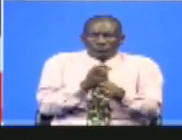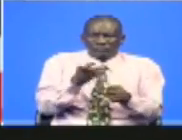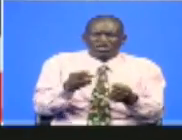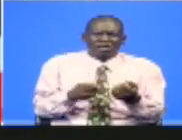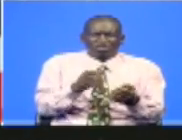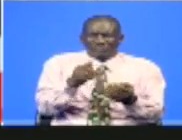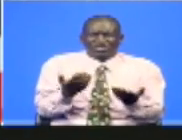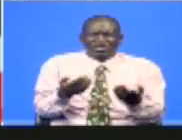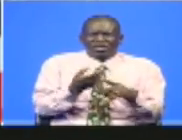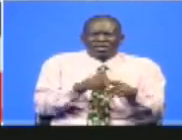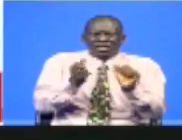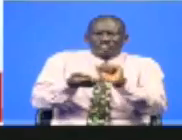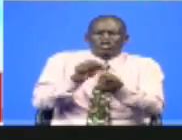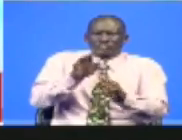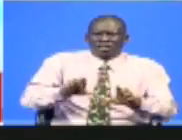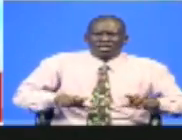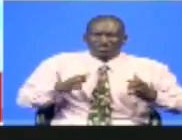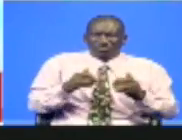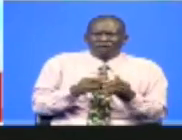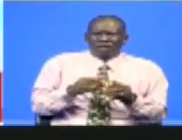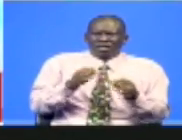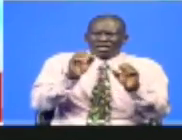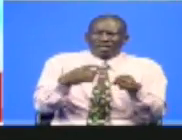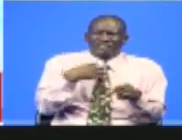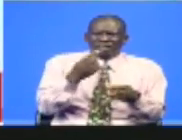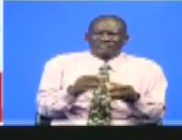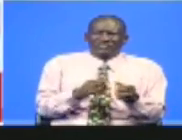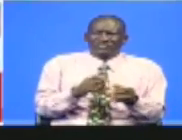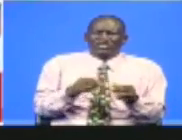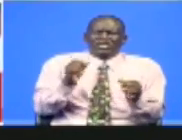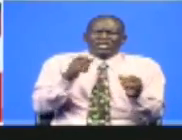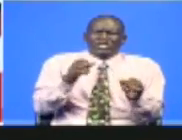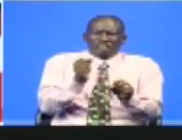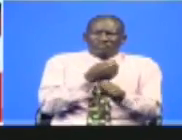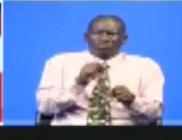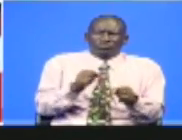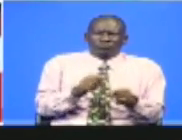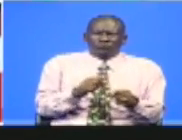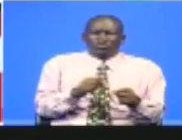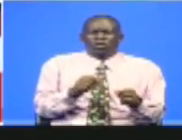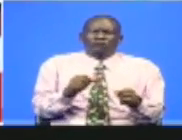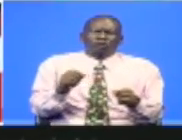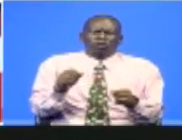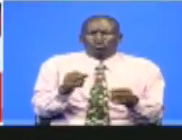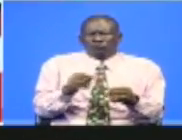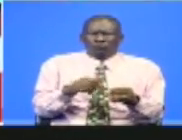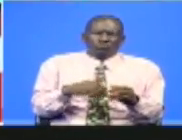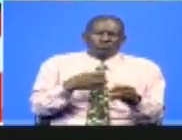it might change his life. Mimi nasema hatuwezi underrate China saizi, sababu pia ukiona